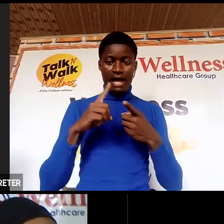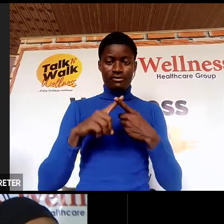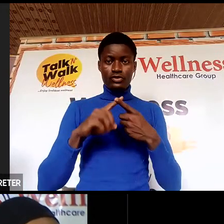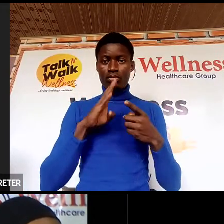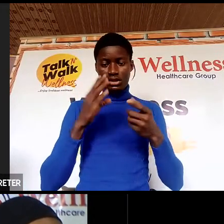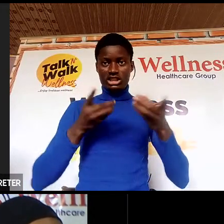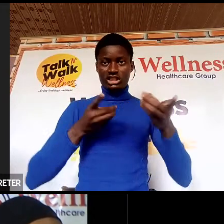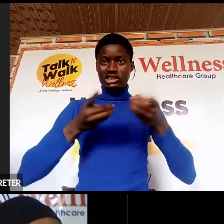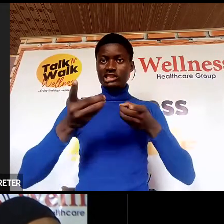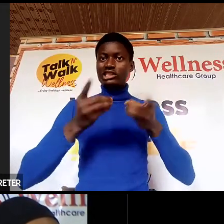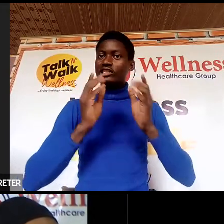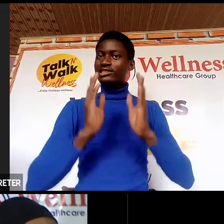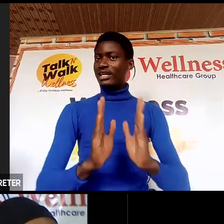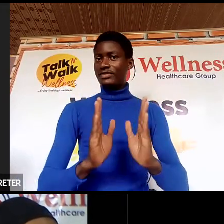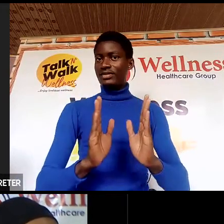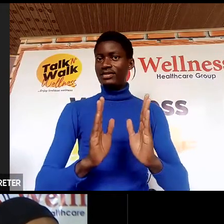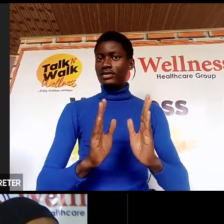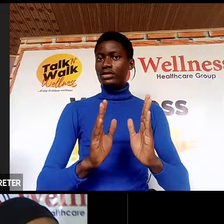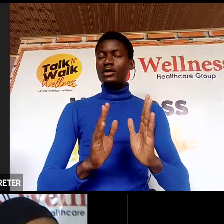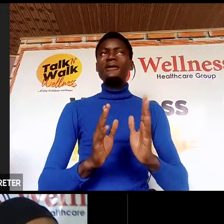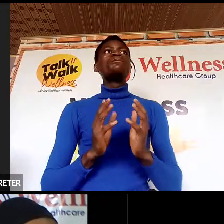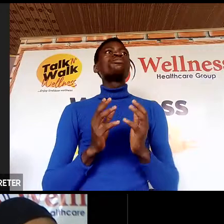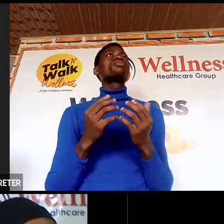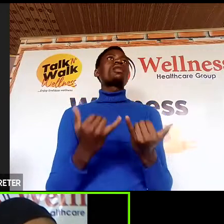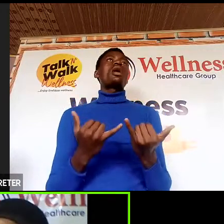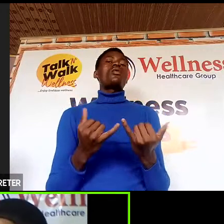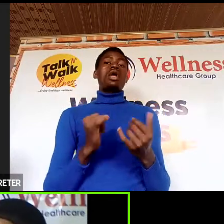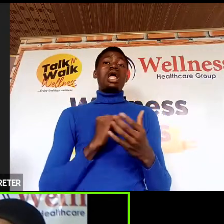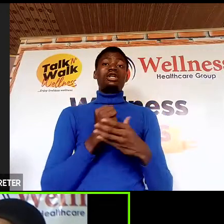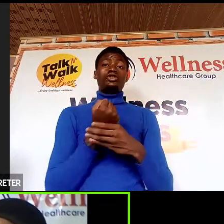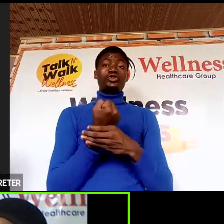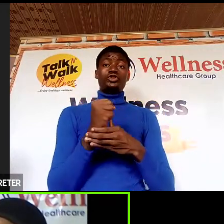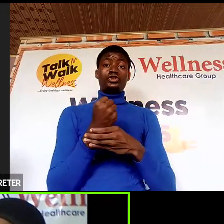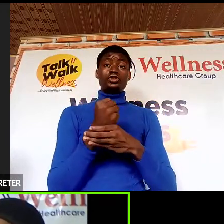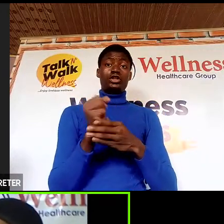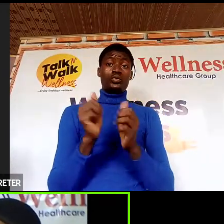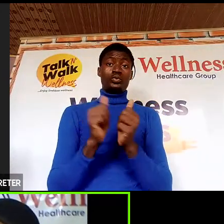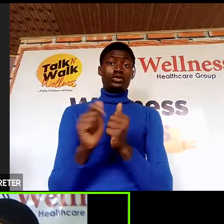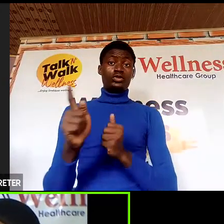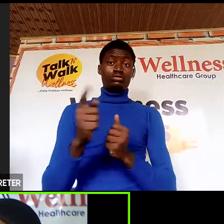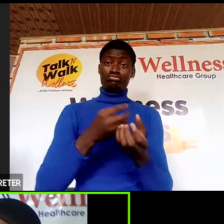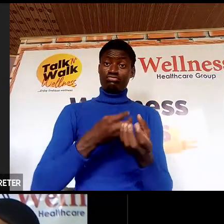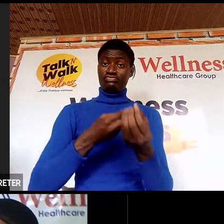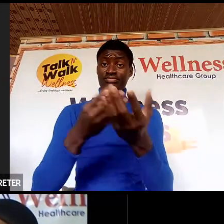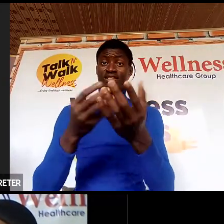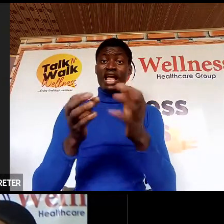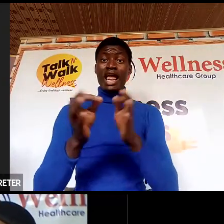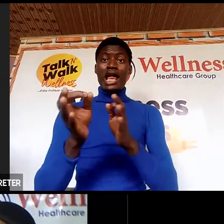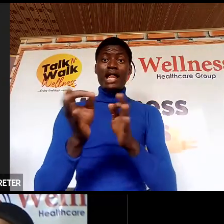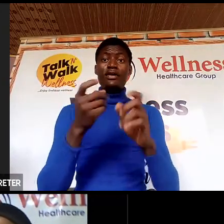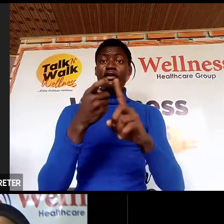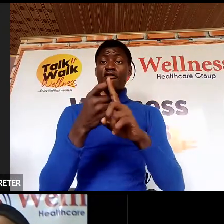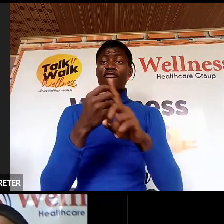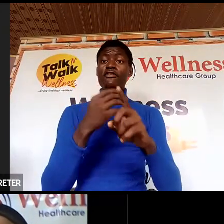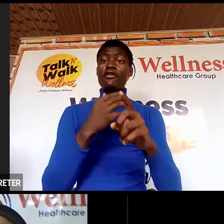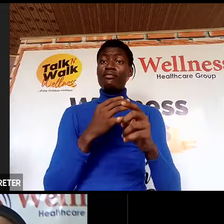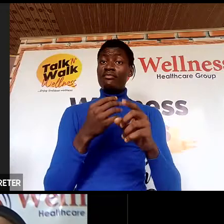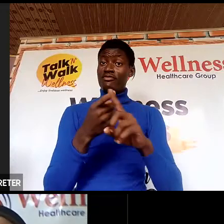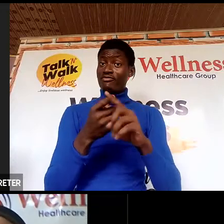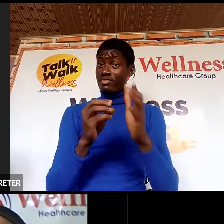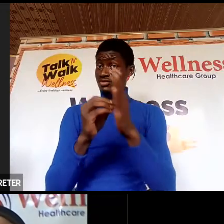do. So for starters, for my own emergency, so like I talked about the emergency fund, which is money that I